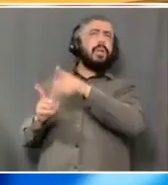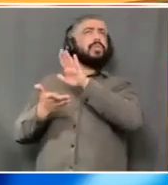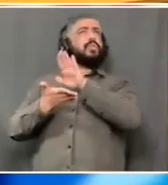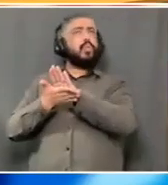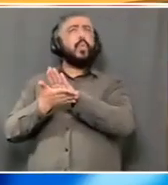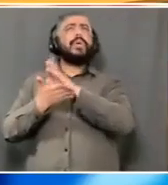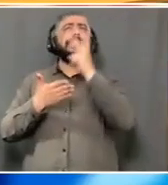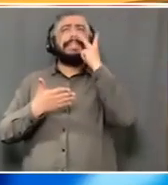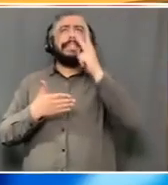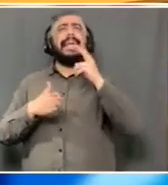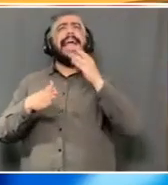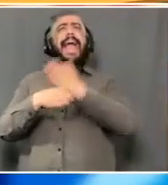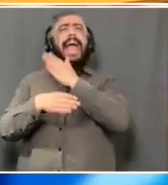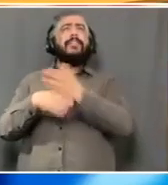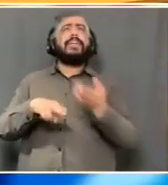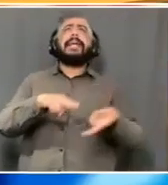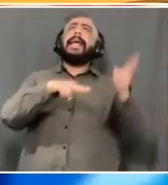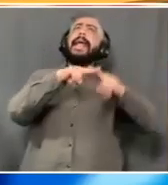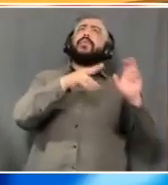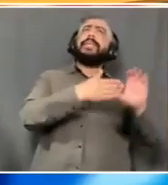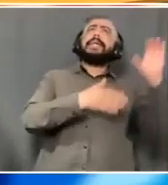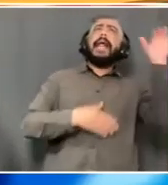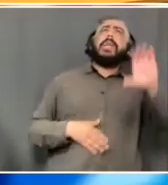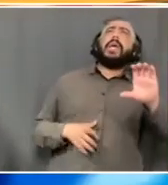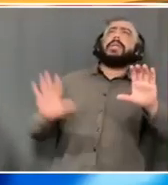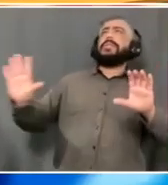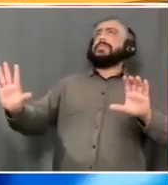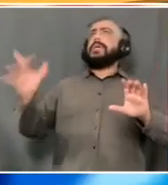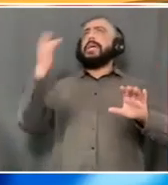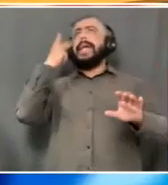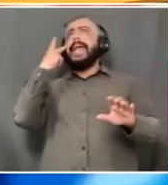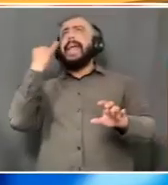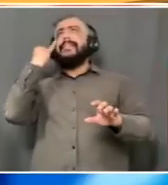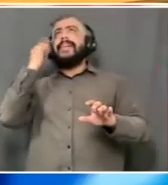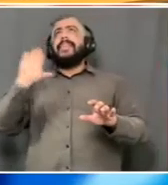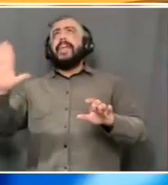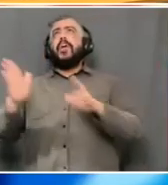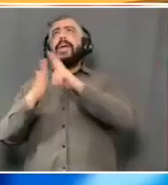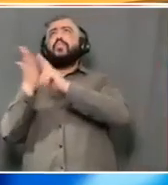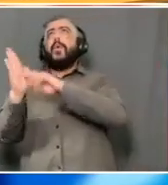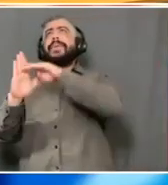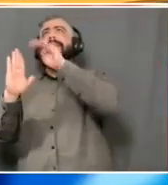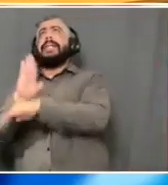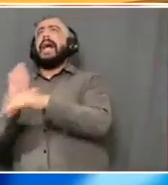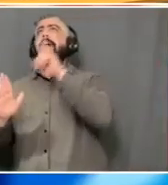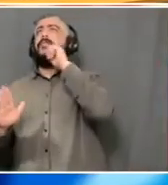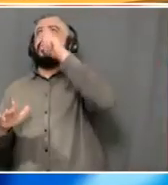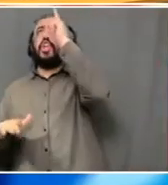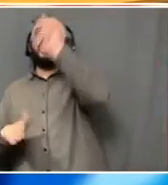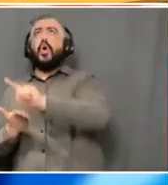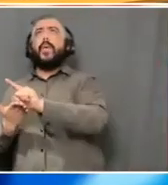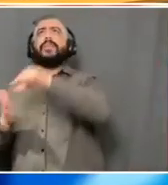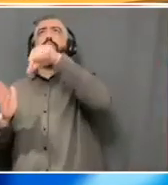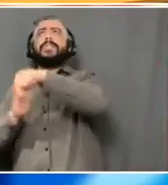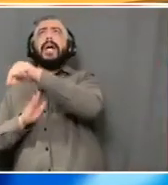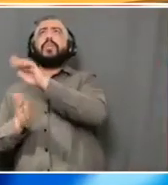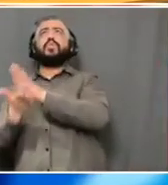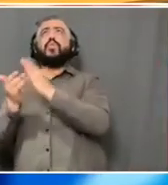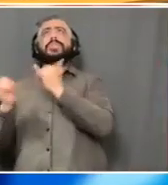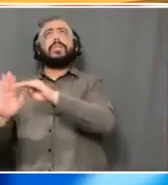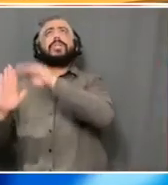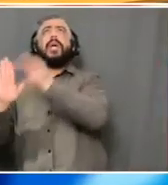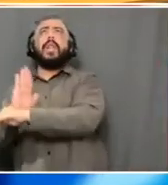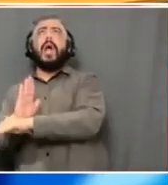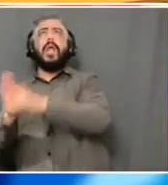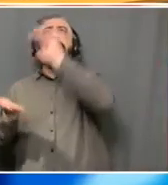average increase in allocations? Even though their enrollment decline for the lowest quintile schools was still a decline, much less of a